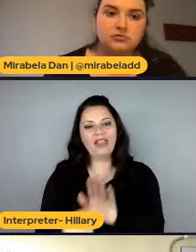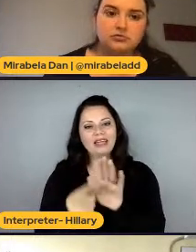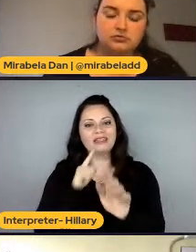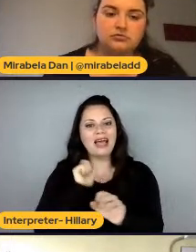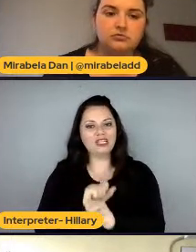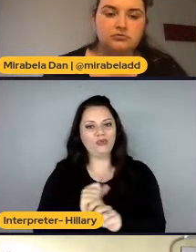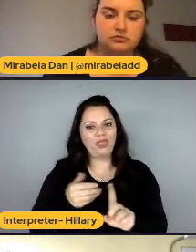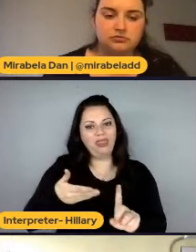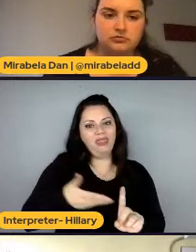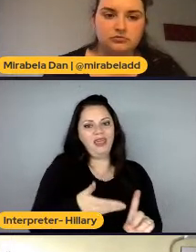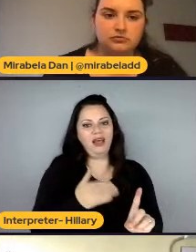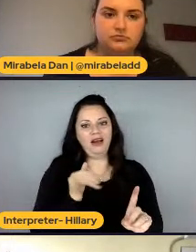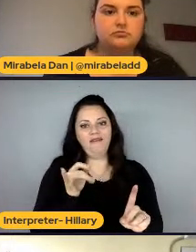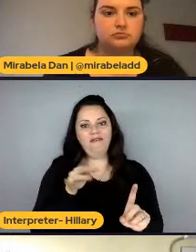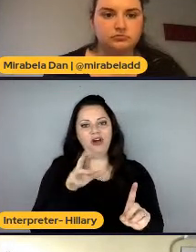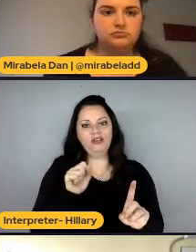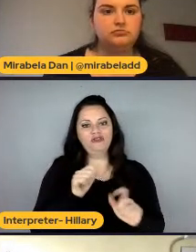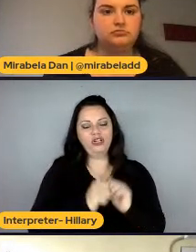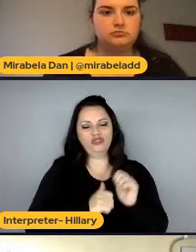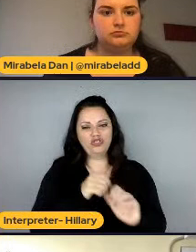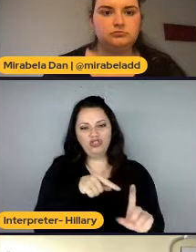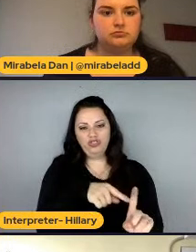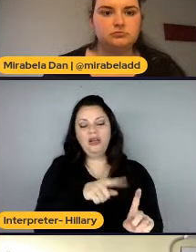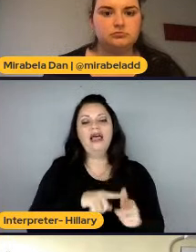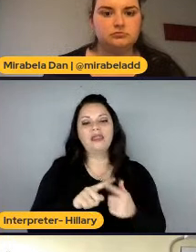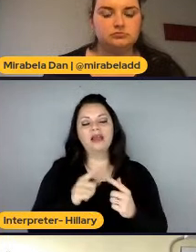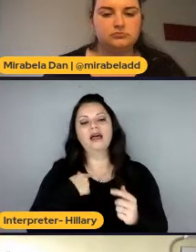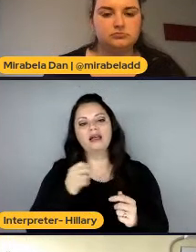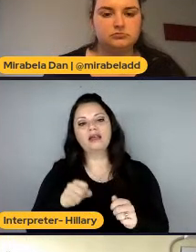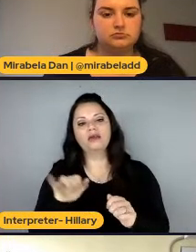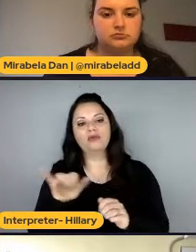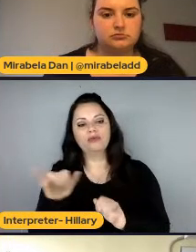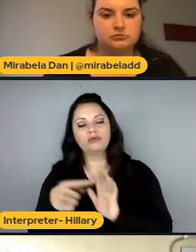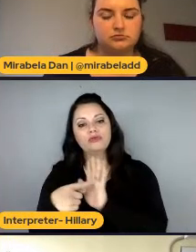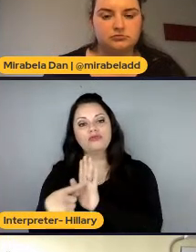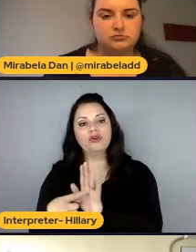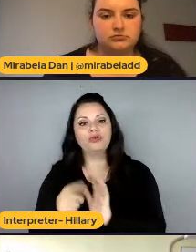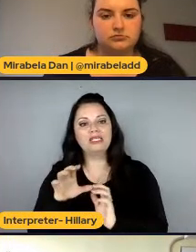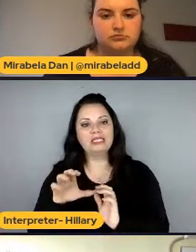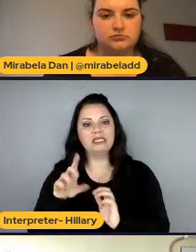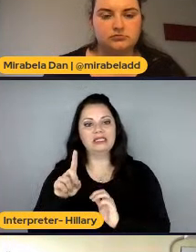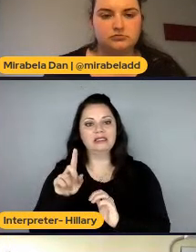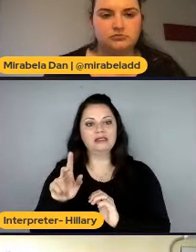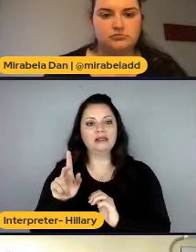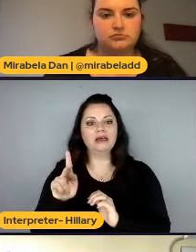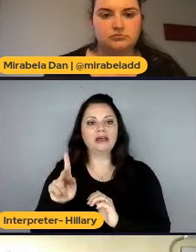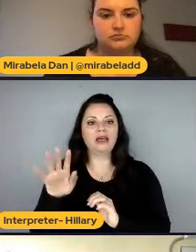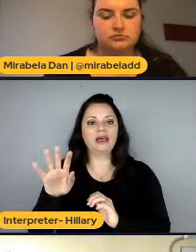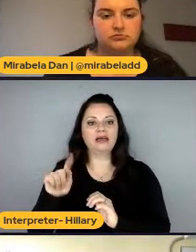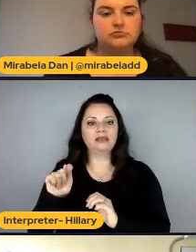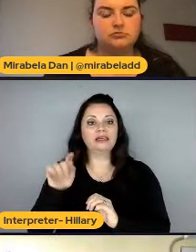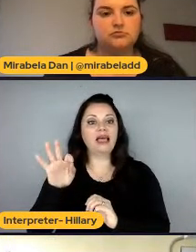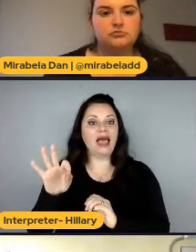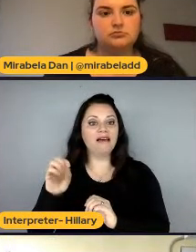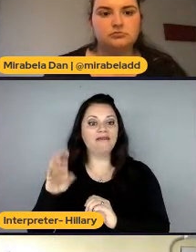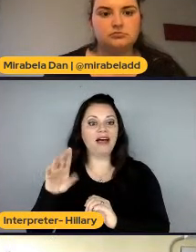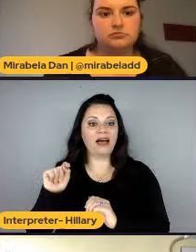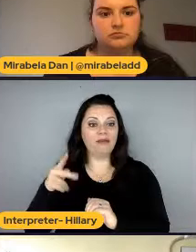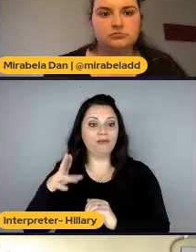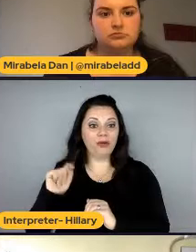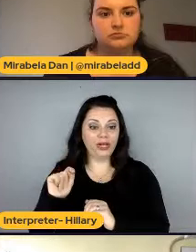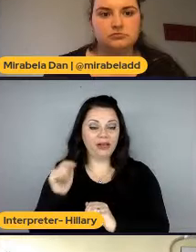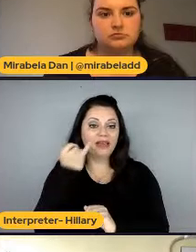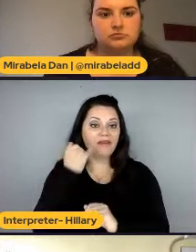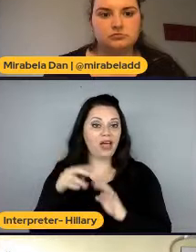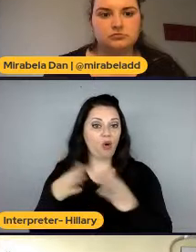in the infrastructure currently. And I can also show you the CDK-TF output. So if I just